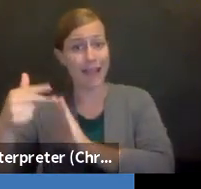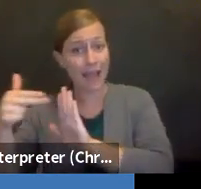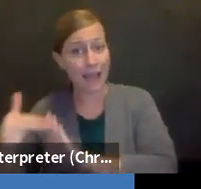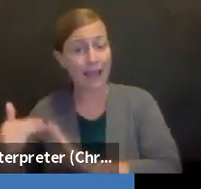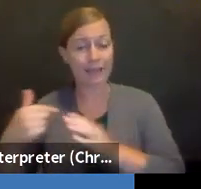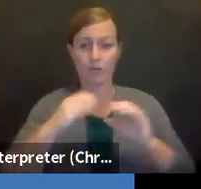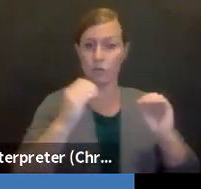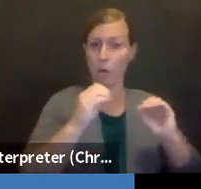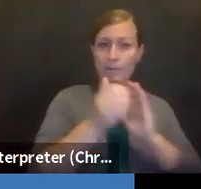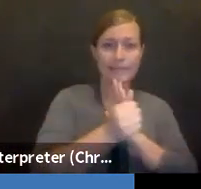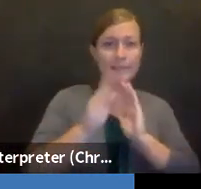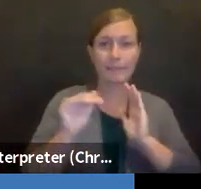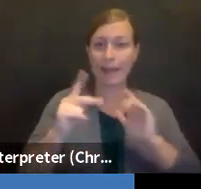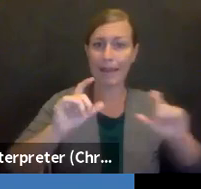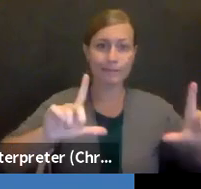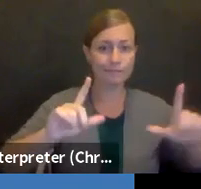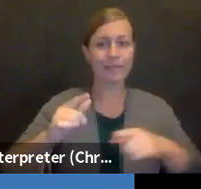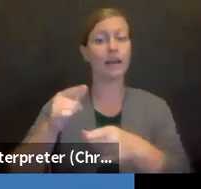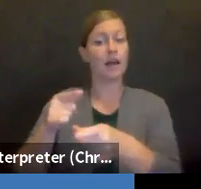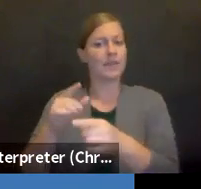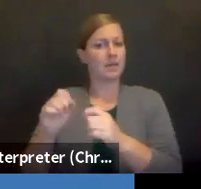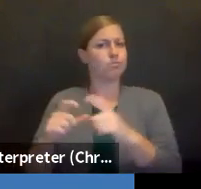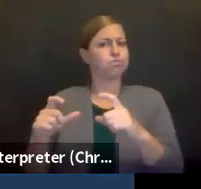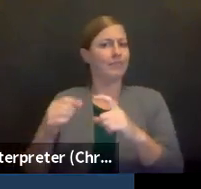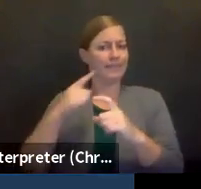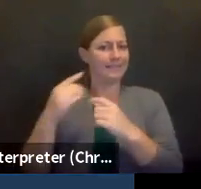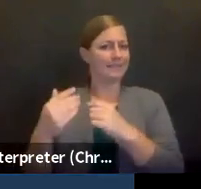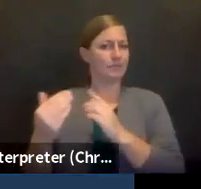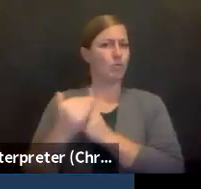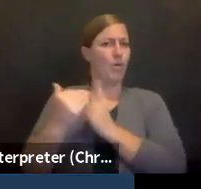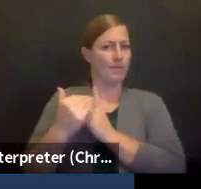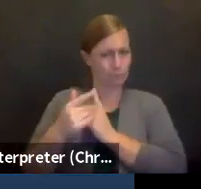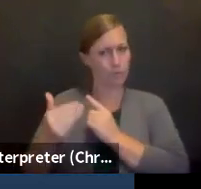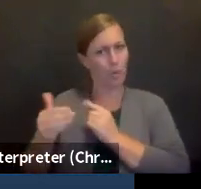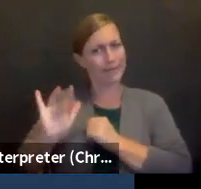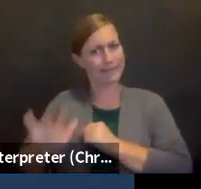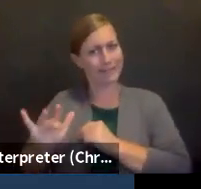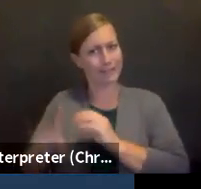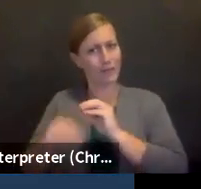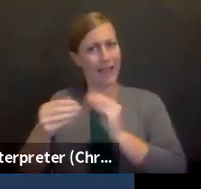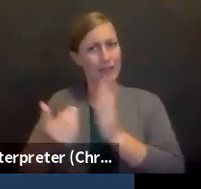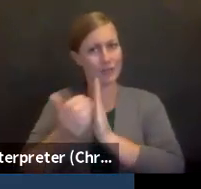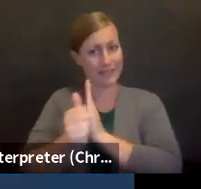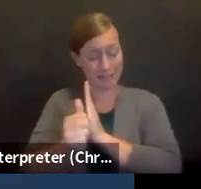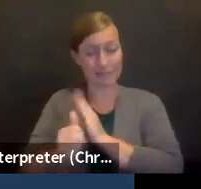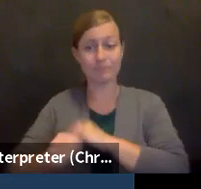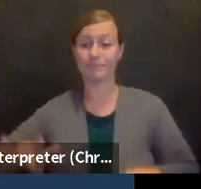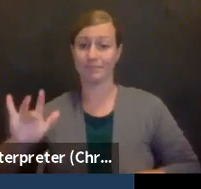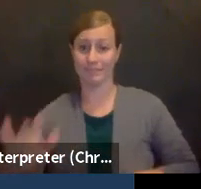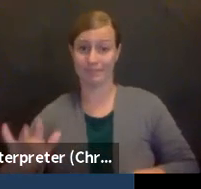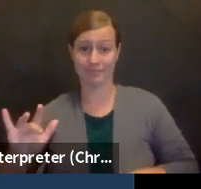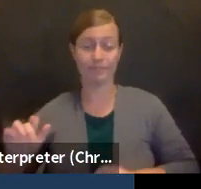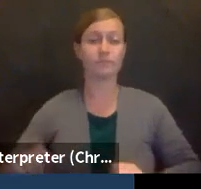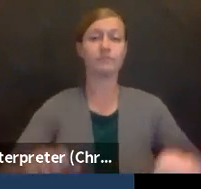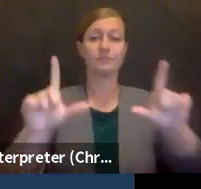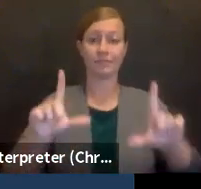my bubble, click here to add a new skill. So I'm going to click here and I get to start adding a skill. A skill is